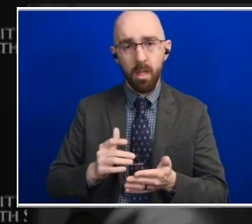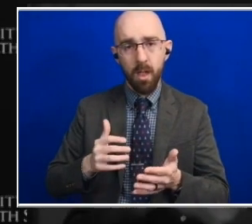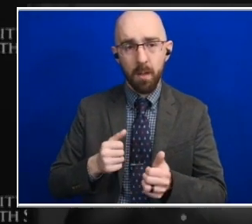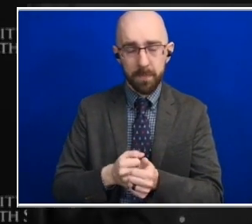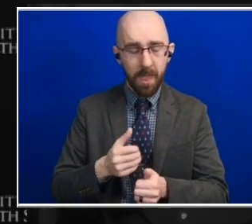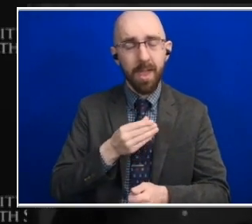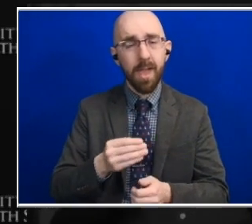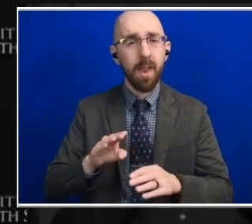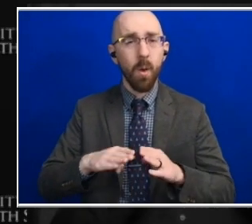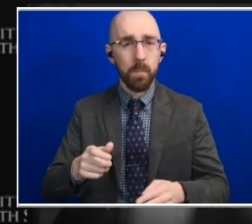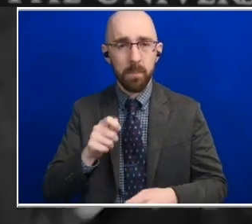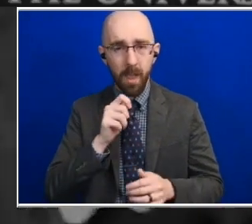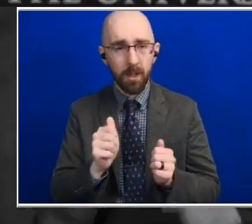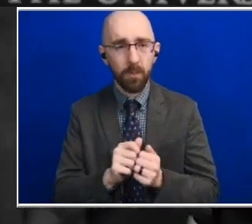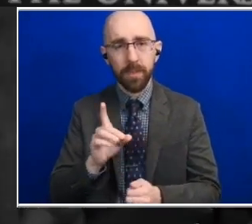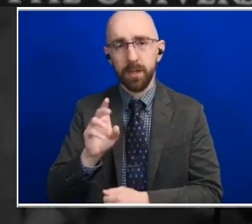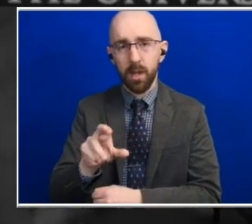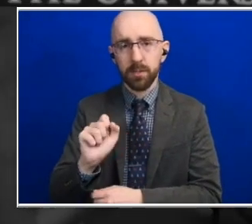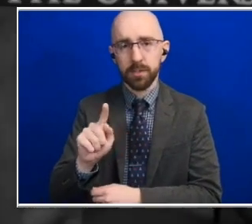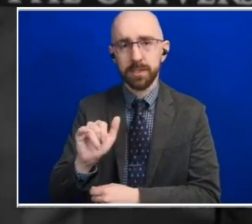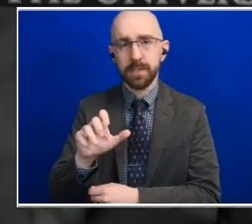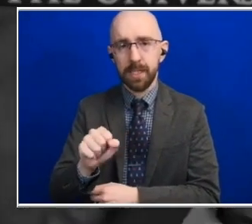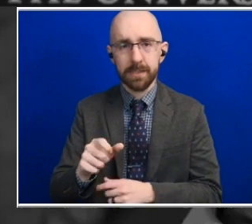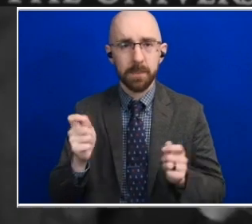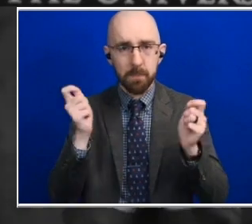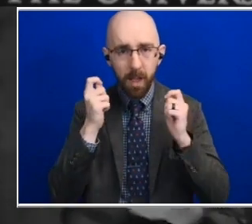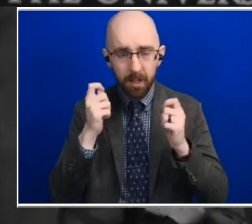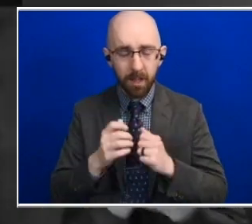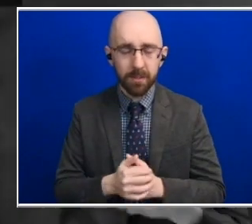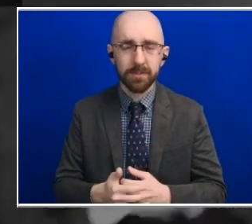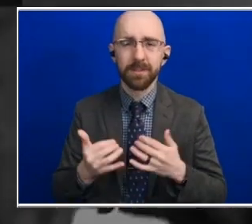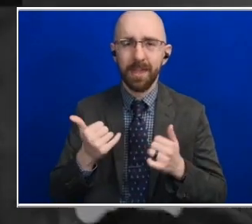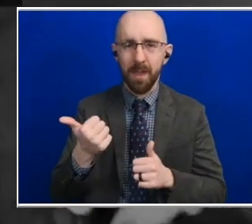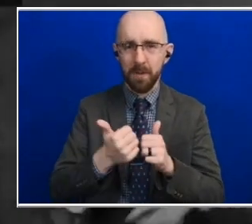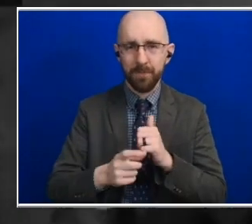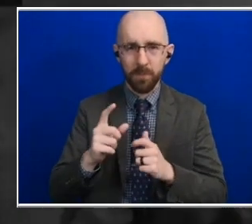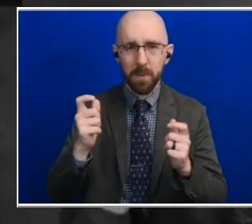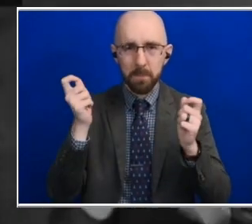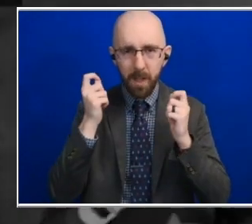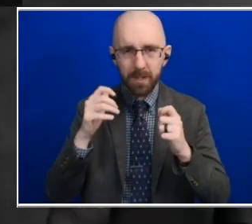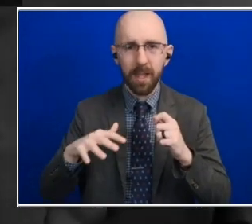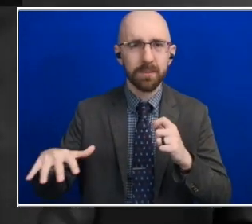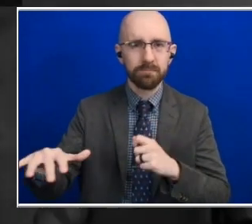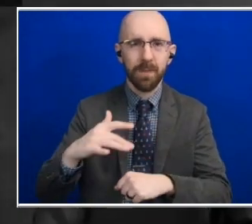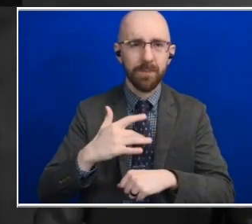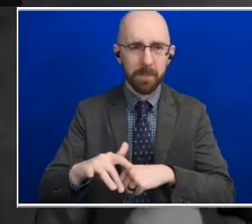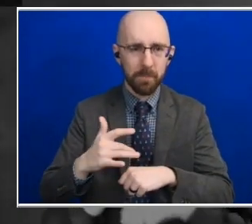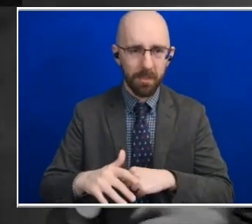Mics with Dr. Stites podcast. Now everywhere podcasts are available.